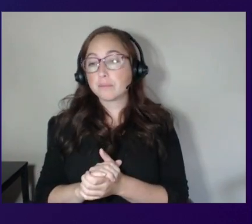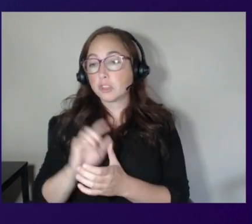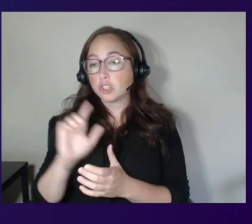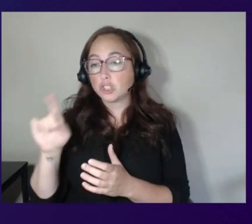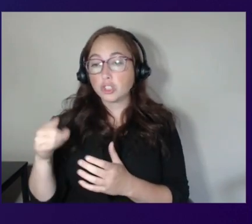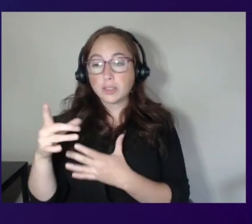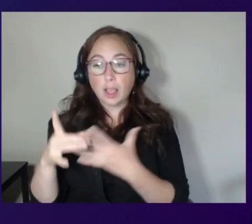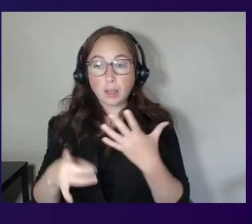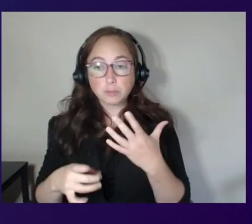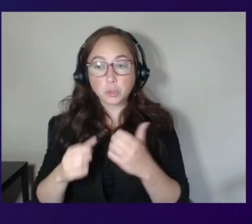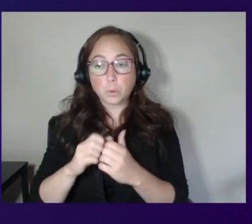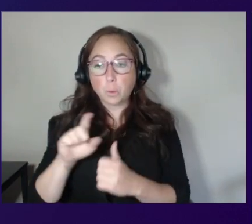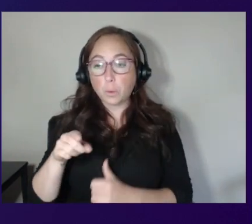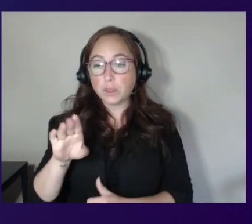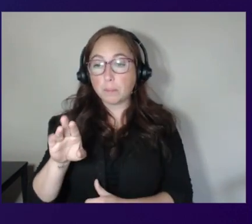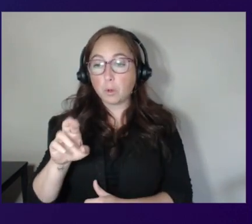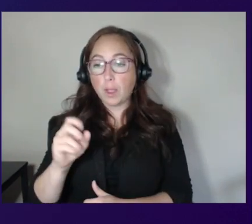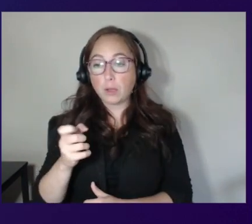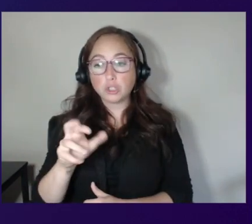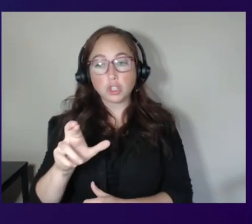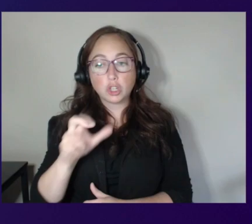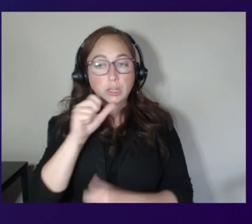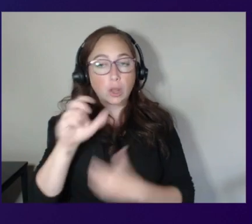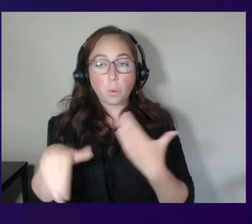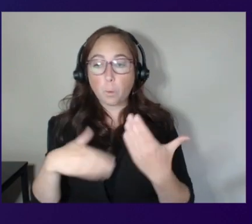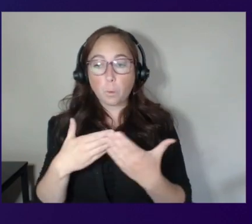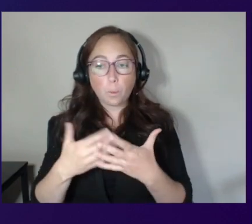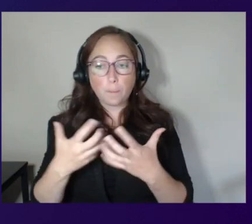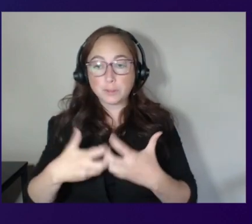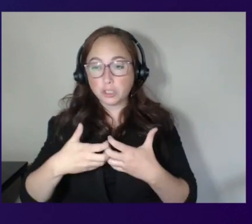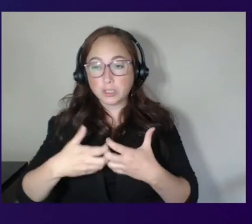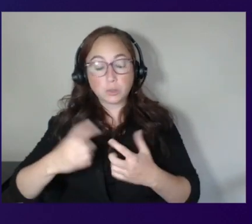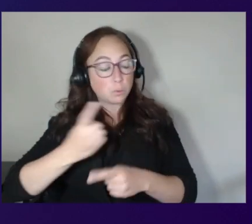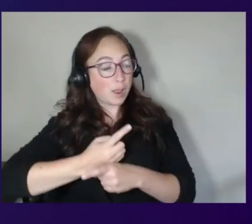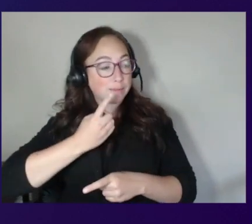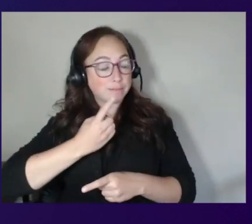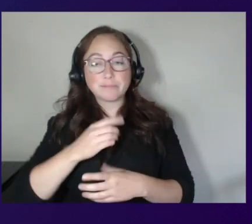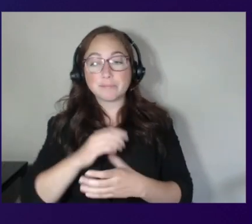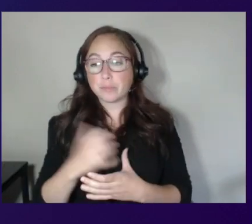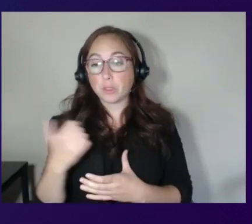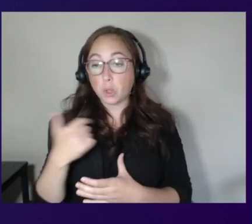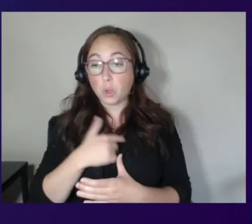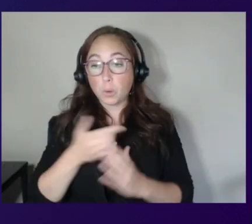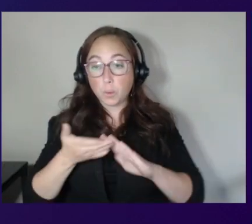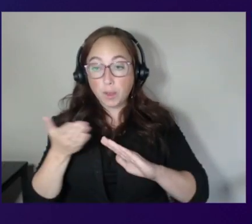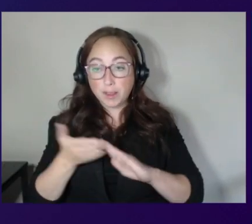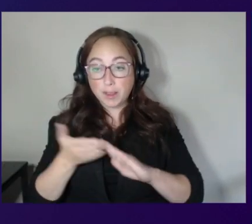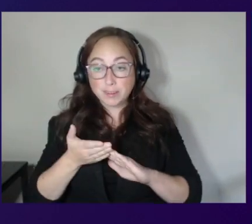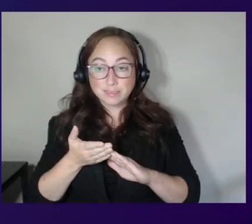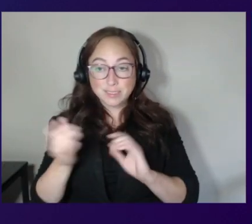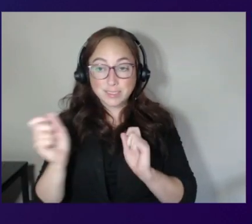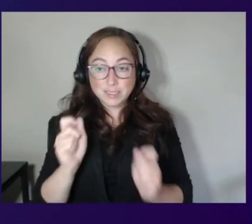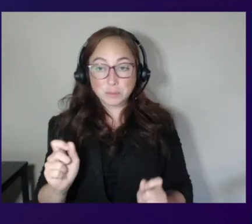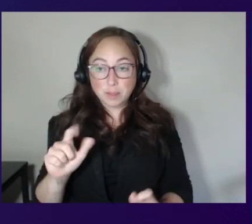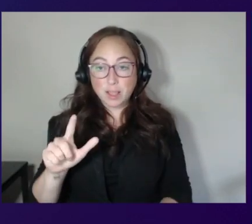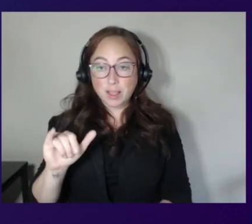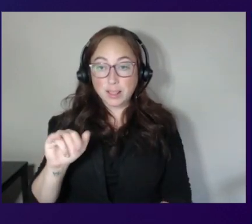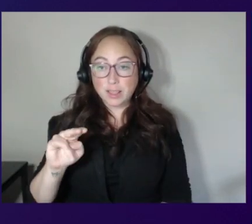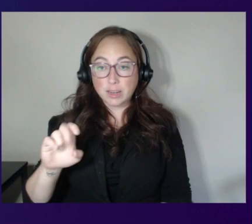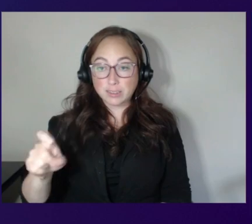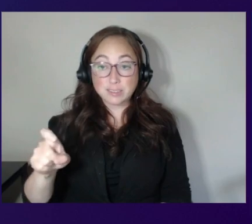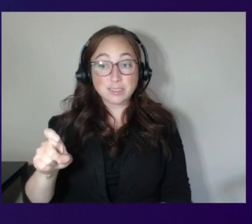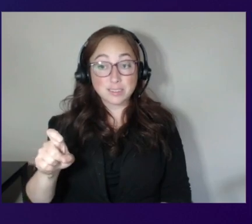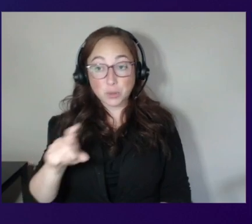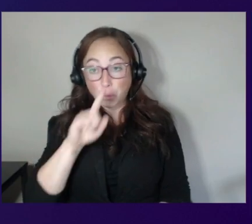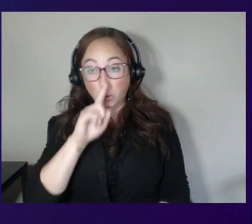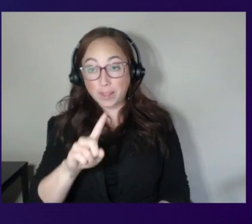entire desktop or machine. That's correct. Yeah, and actually under the covers, we're running a customized SE Linux instance where essentially the user